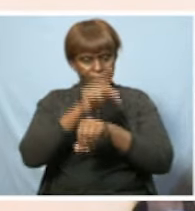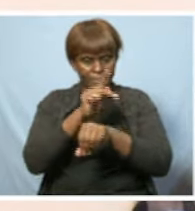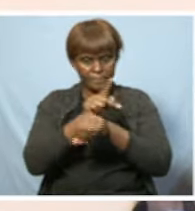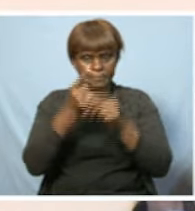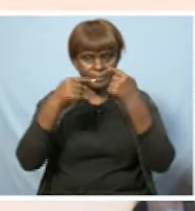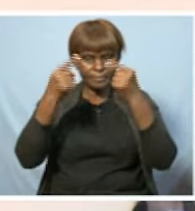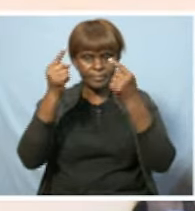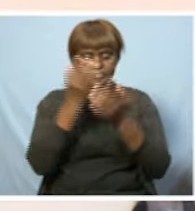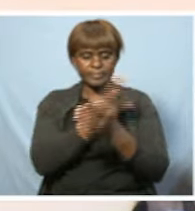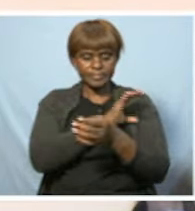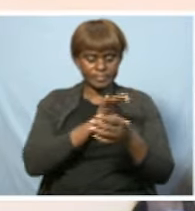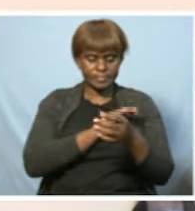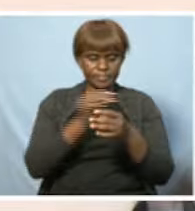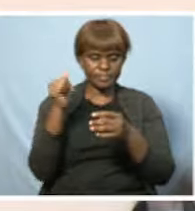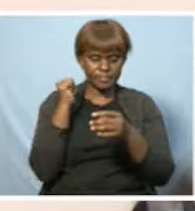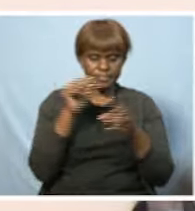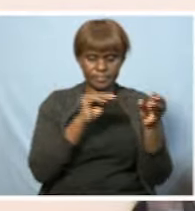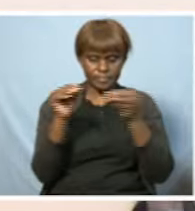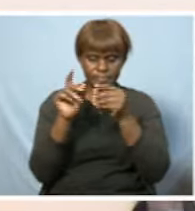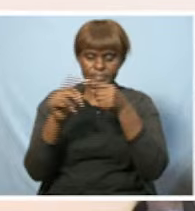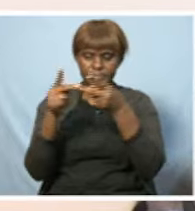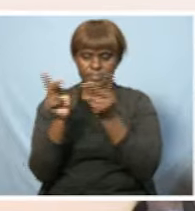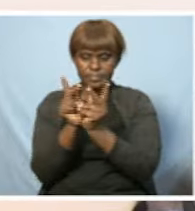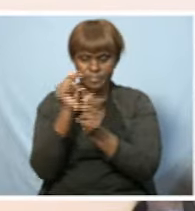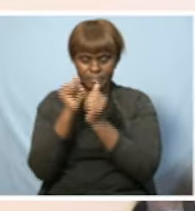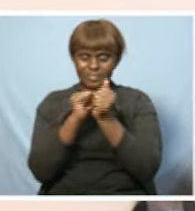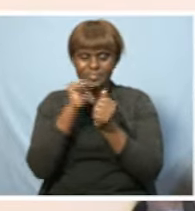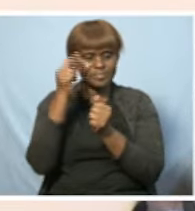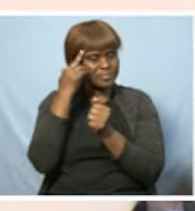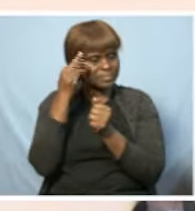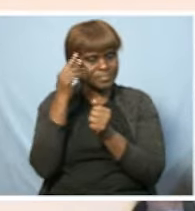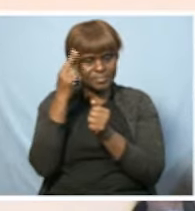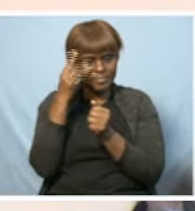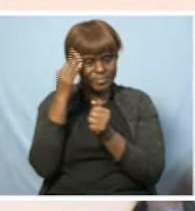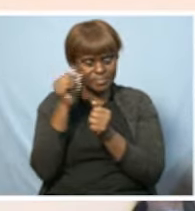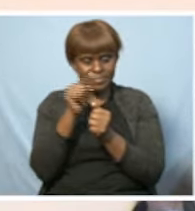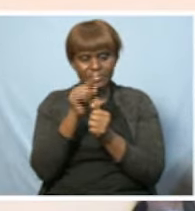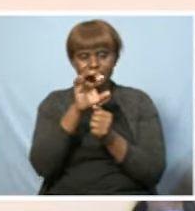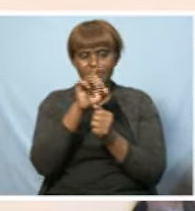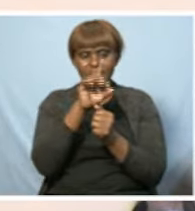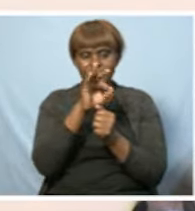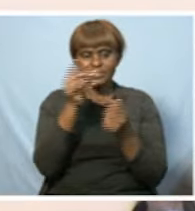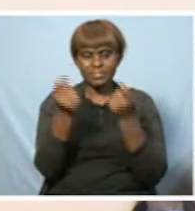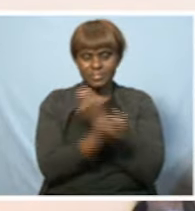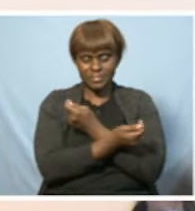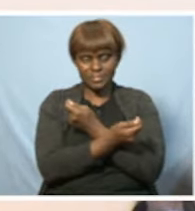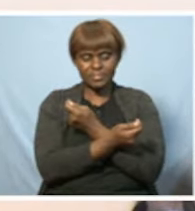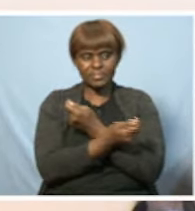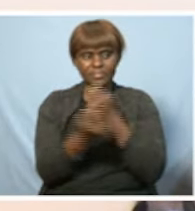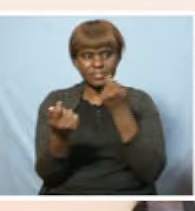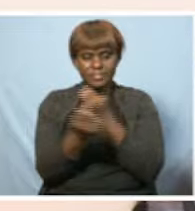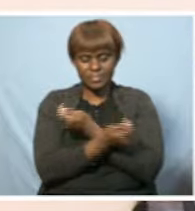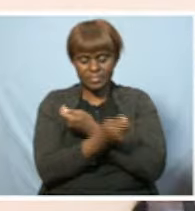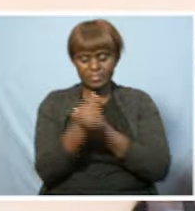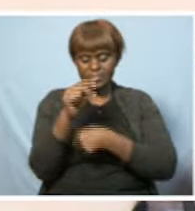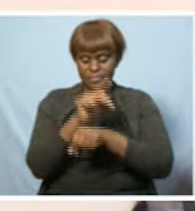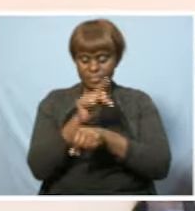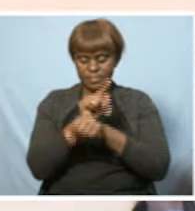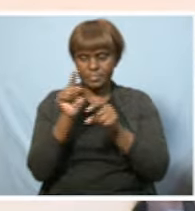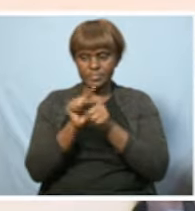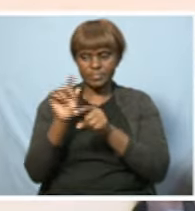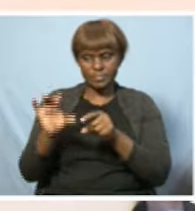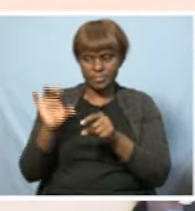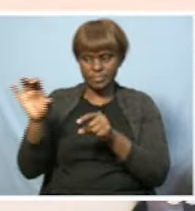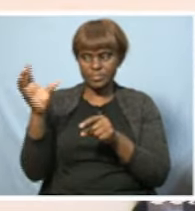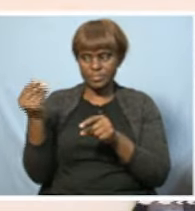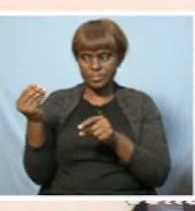bidder declined to mobilize to site due to unknown reasons. The CDFC changed the project and allocated